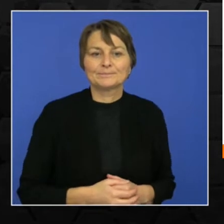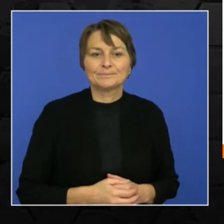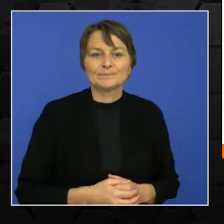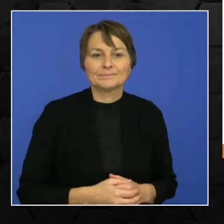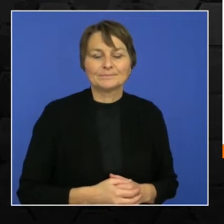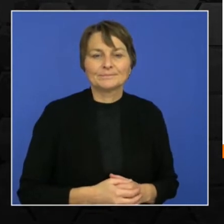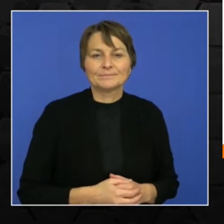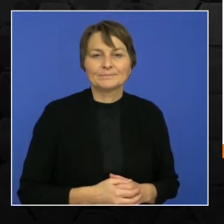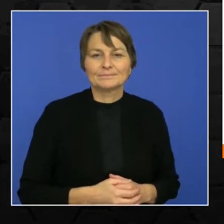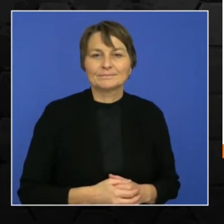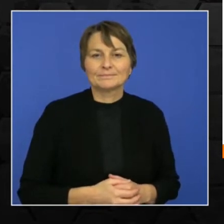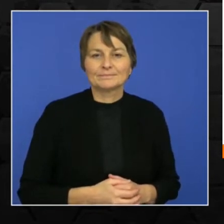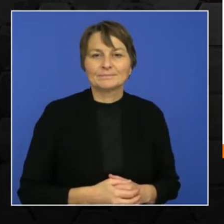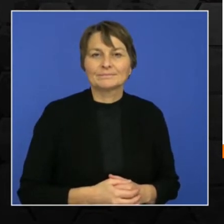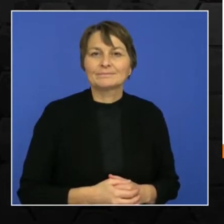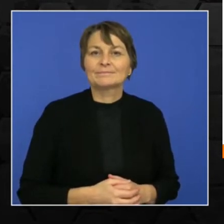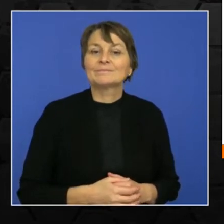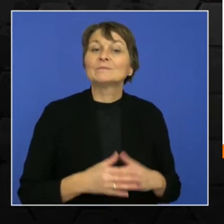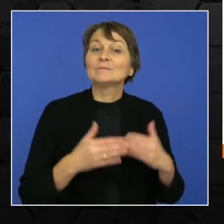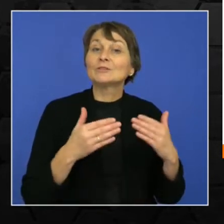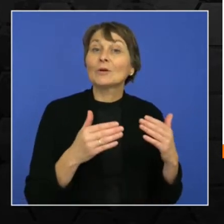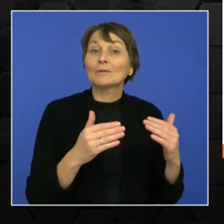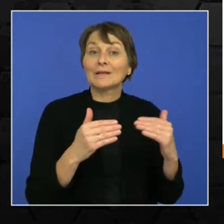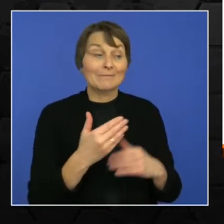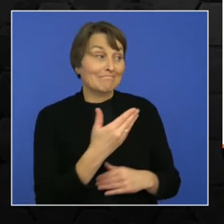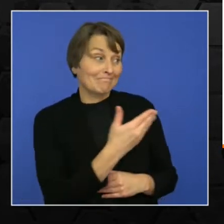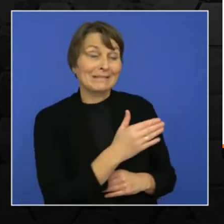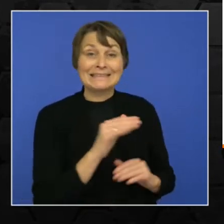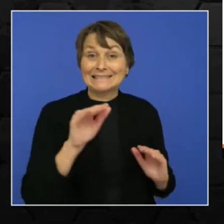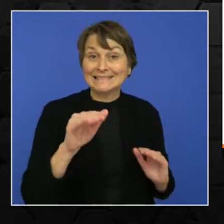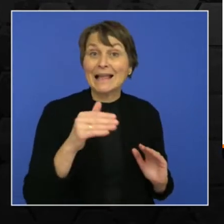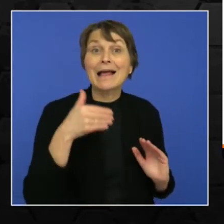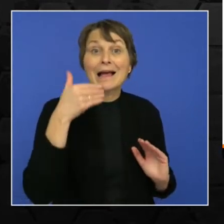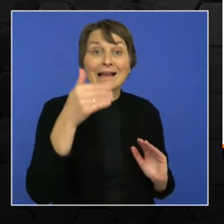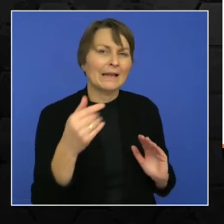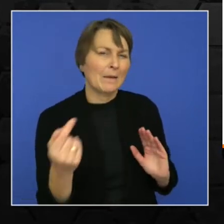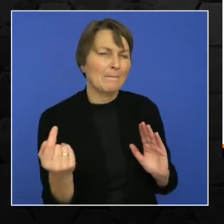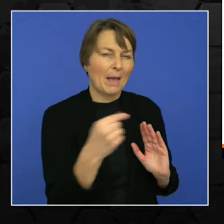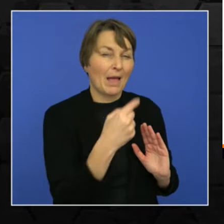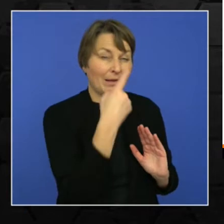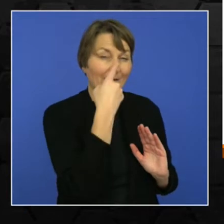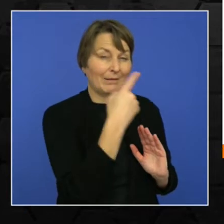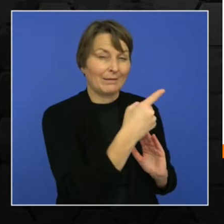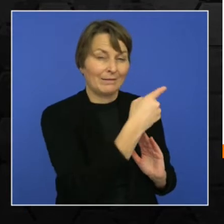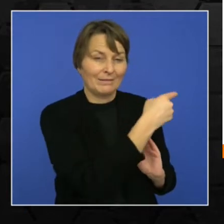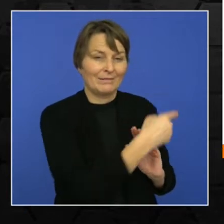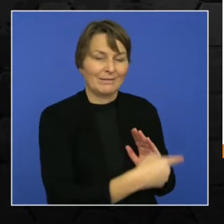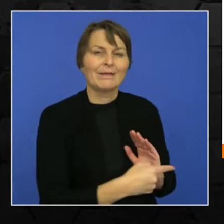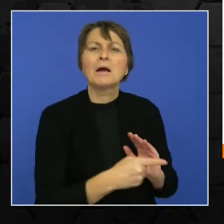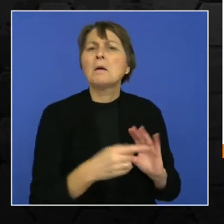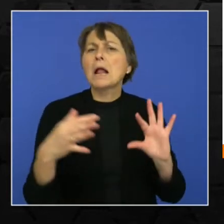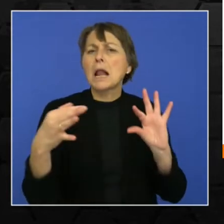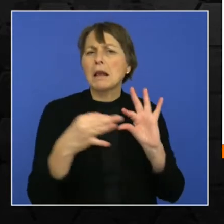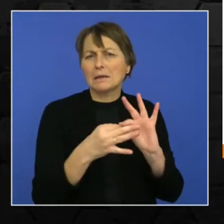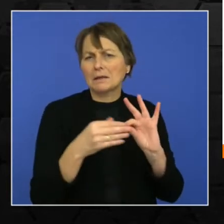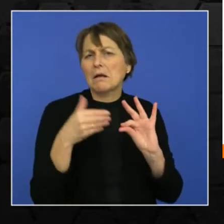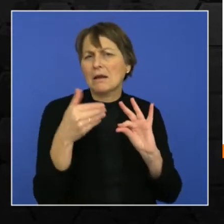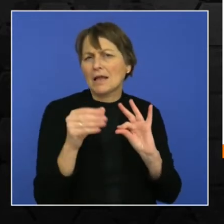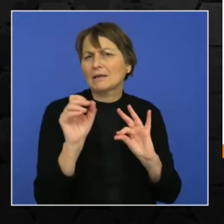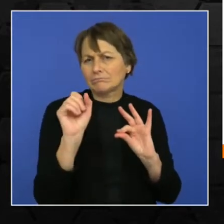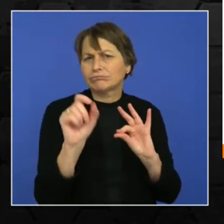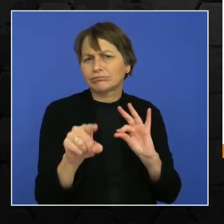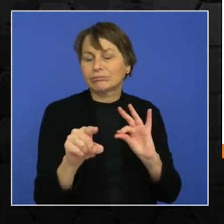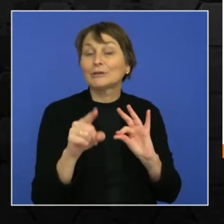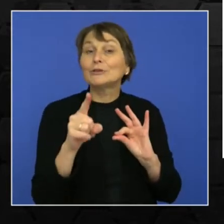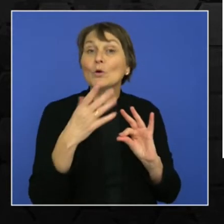So I will come back to the slide of this one because I will show you the like the link specifically. I will share with you all if you want to give collaborate